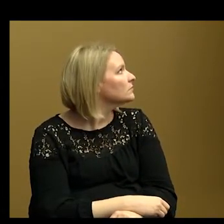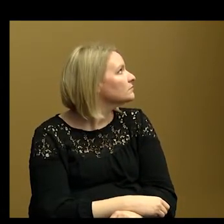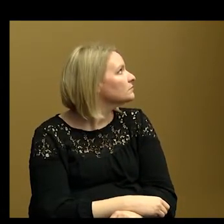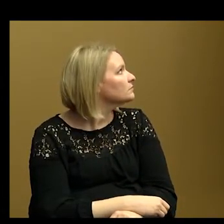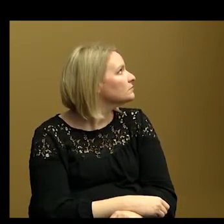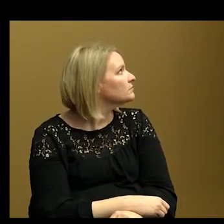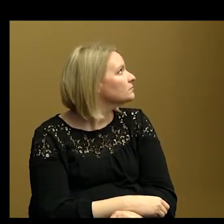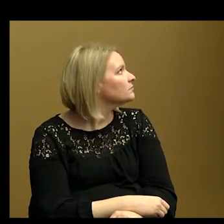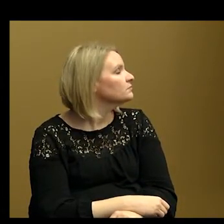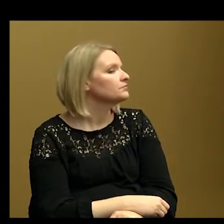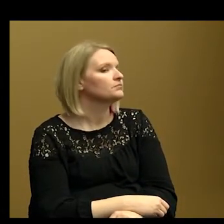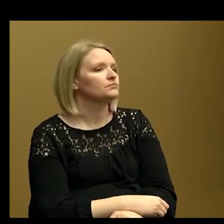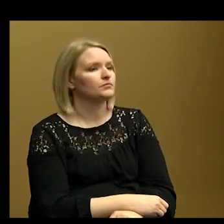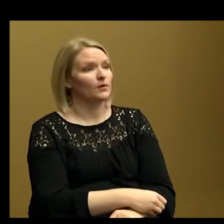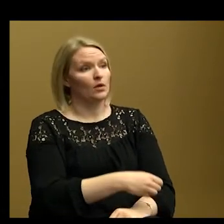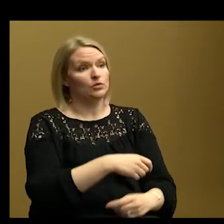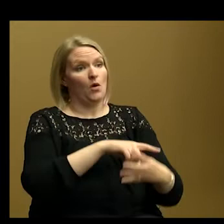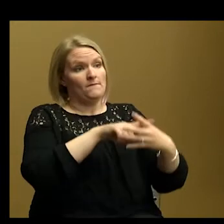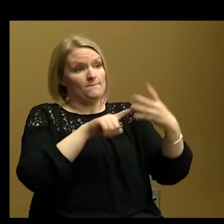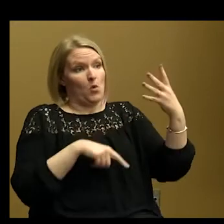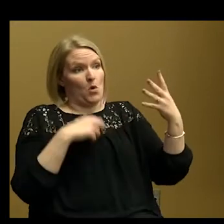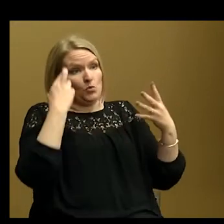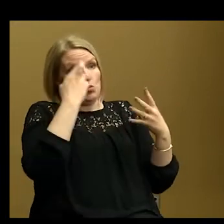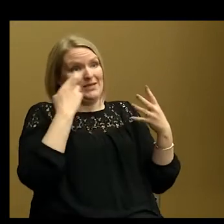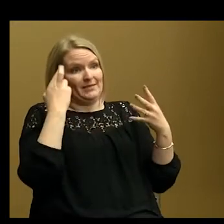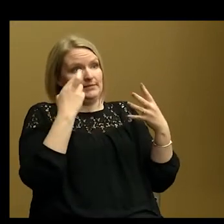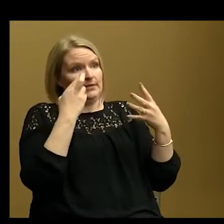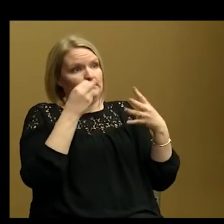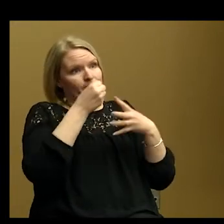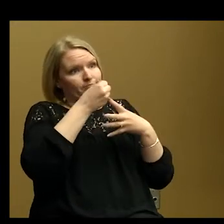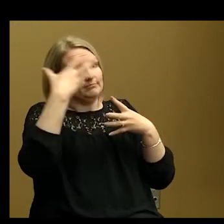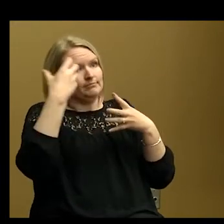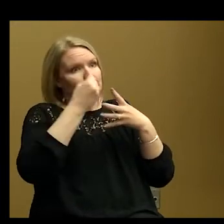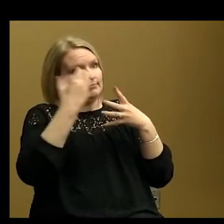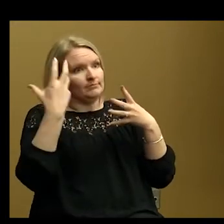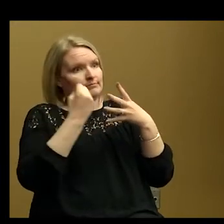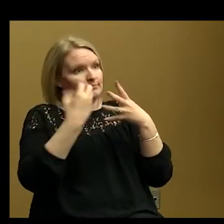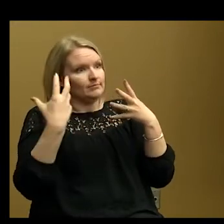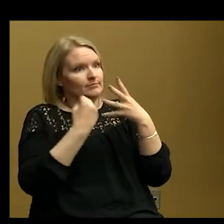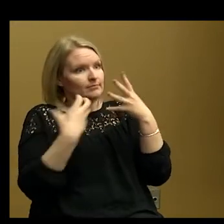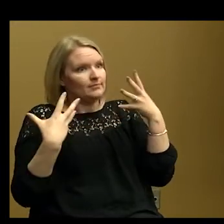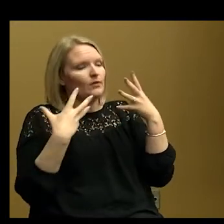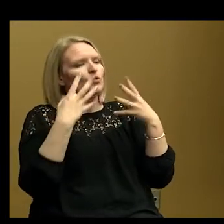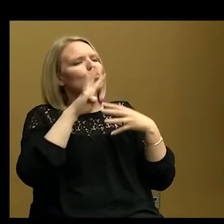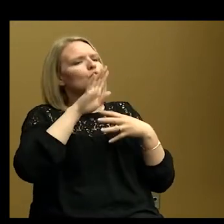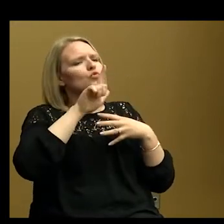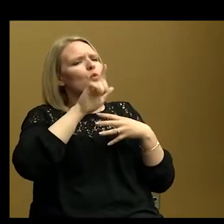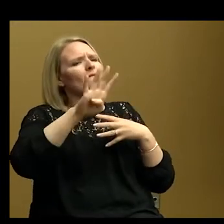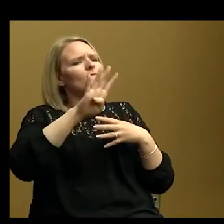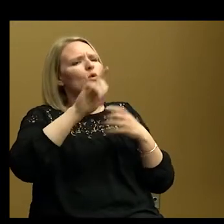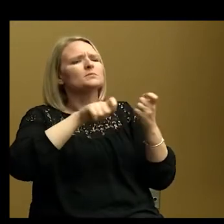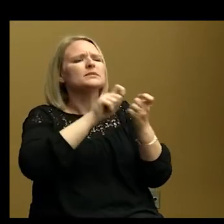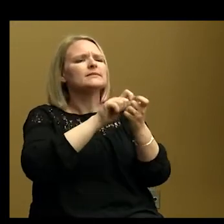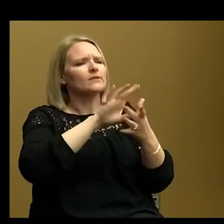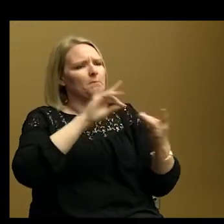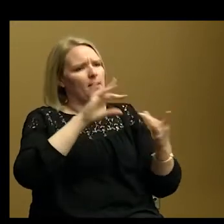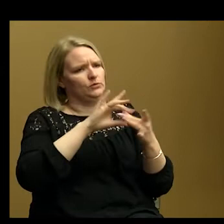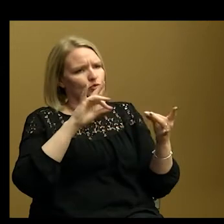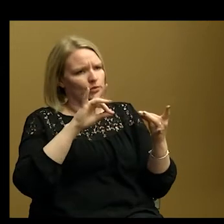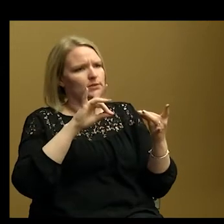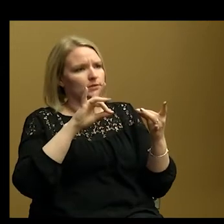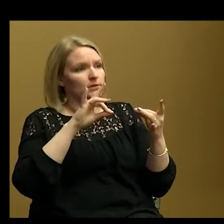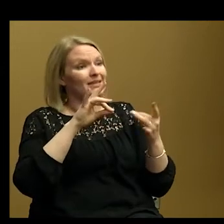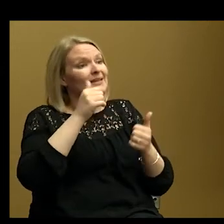4 reasons are 24 specific messages that people express. Each of